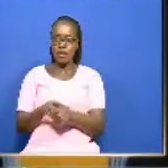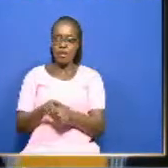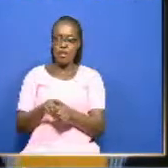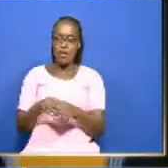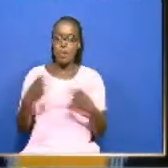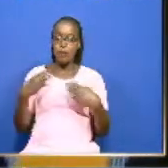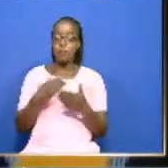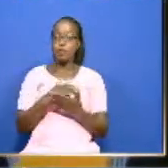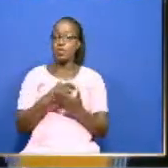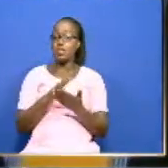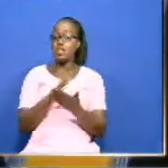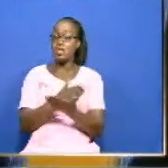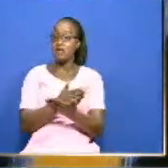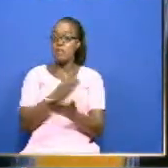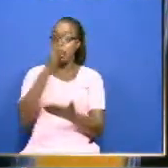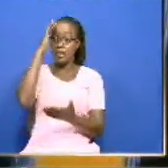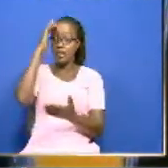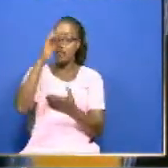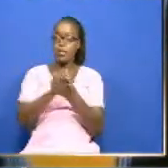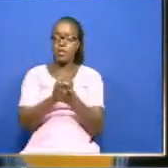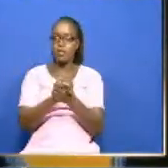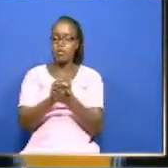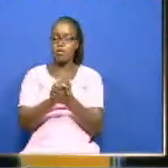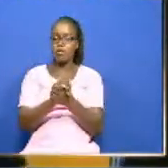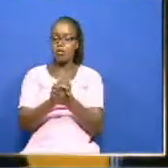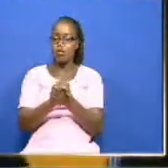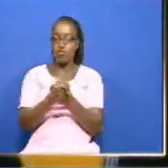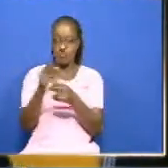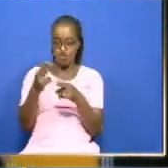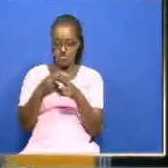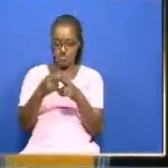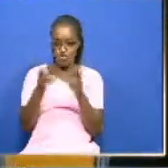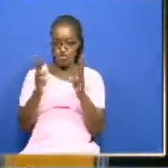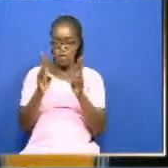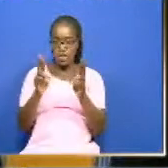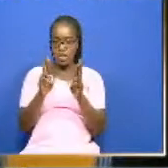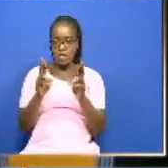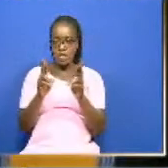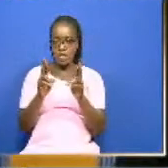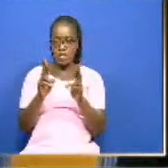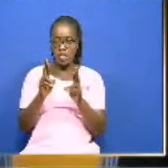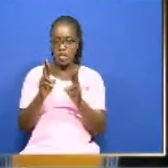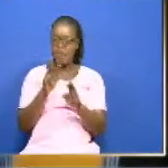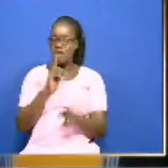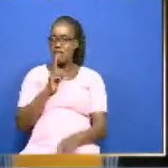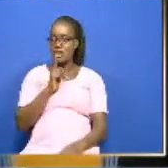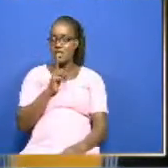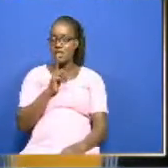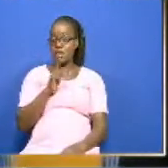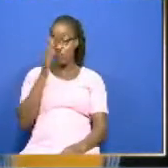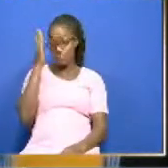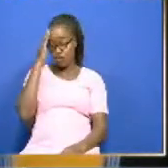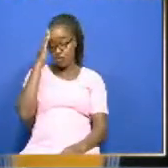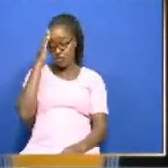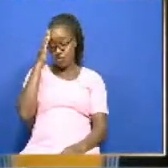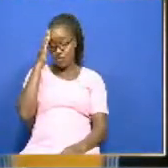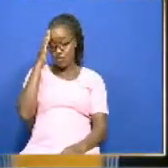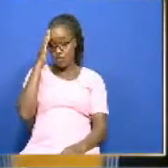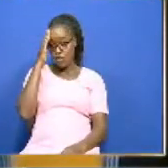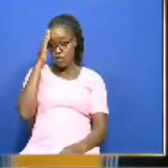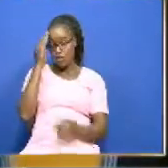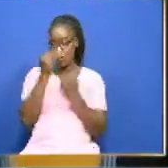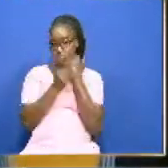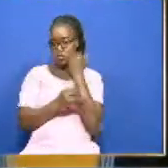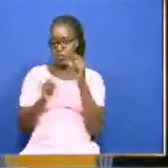people, and I believe those masks will be ready. We shall be very, very strict in terms of identifying the needy